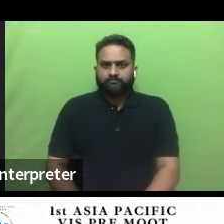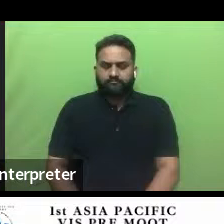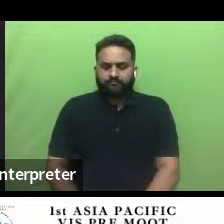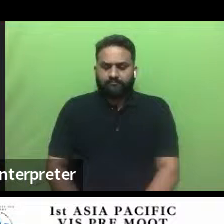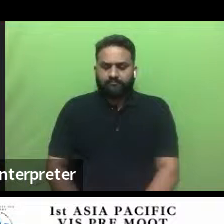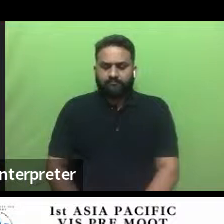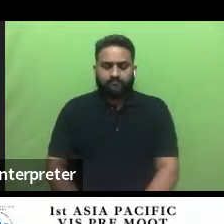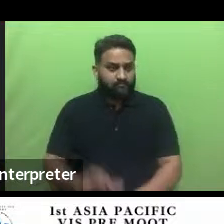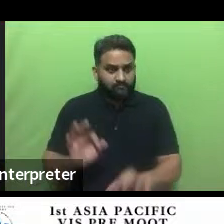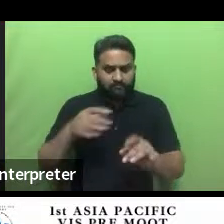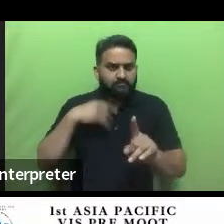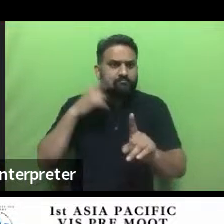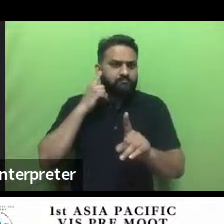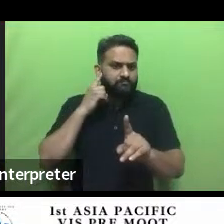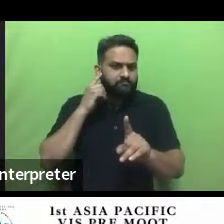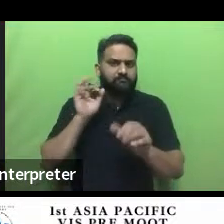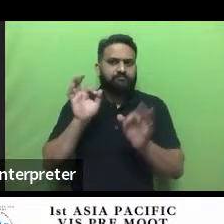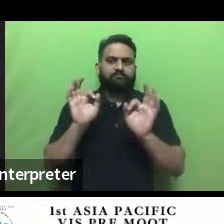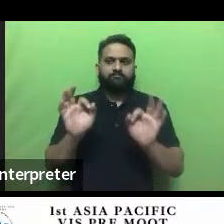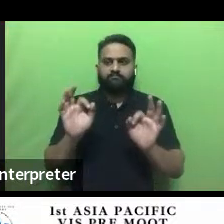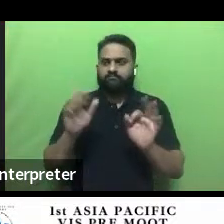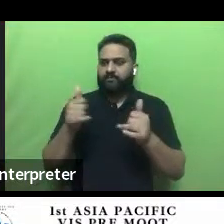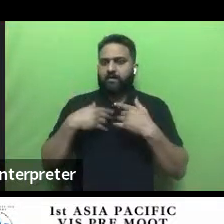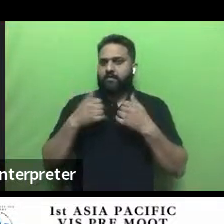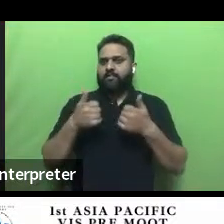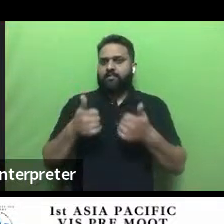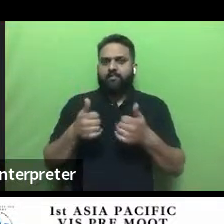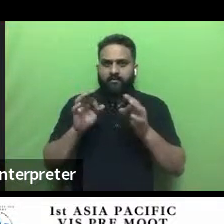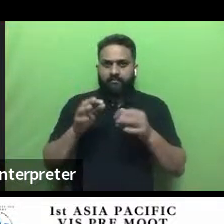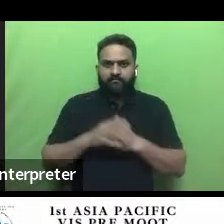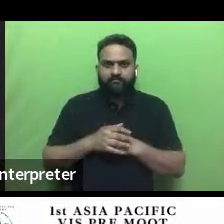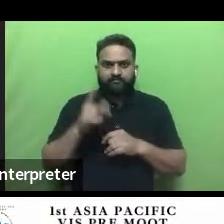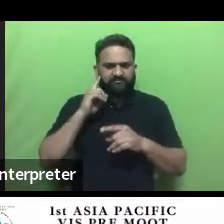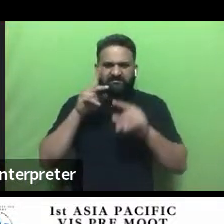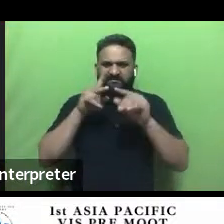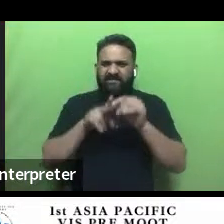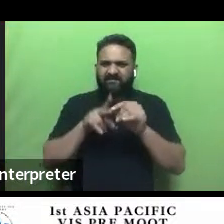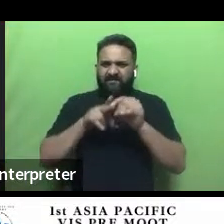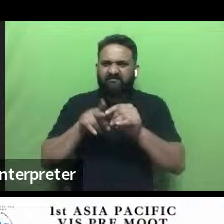Sorry, I can hear now. Okay, I'm back. I keep getting cut out.